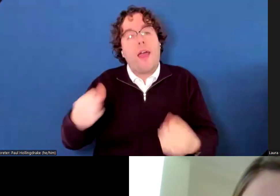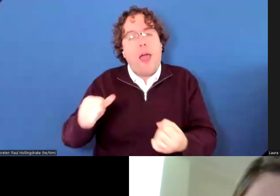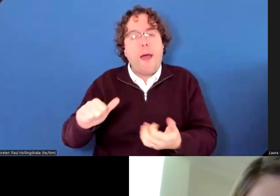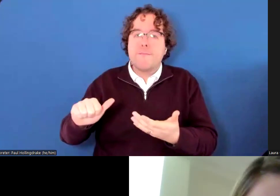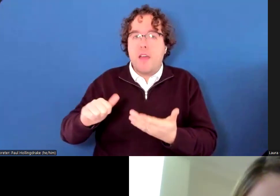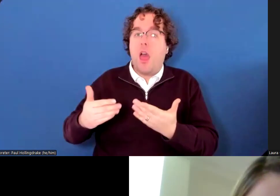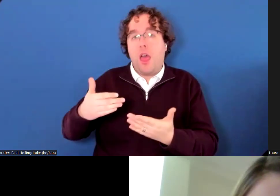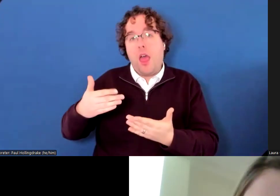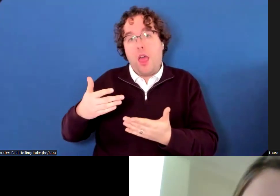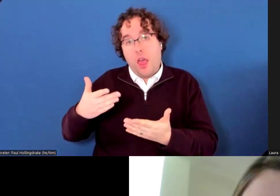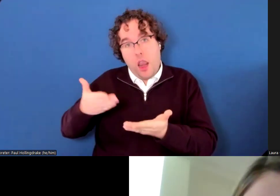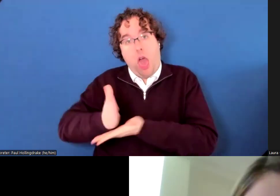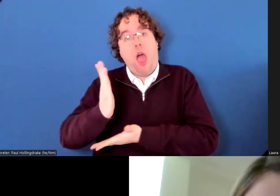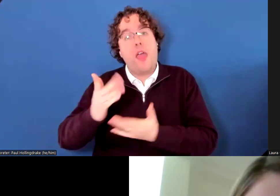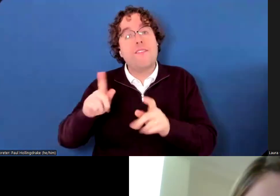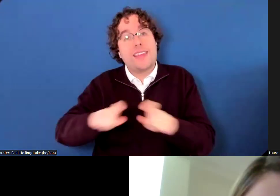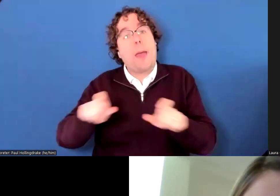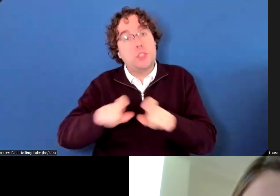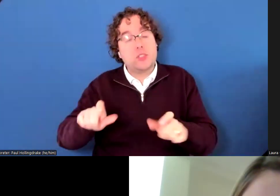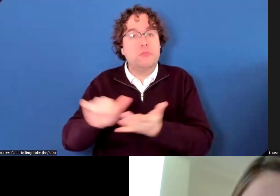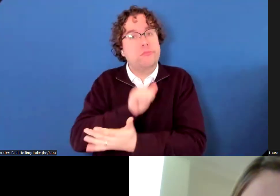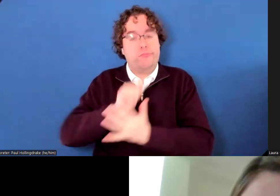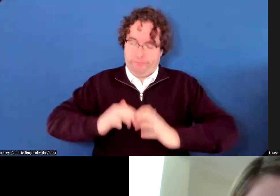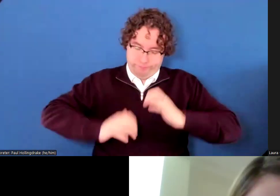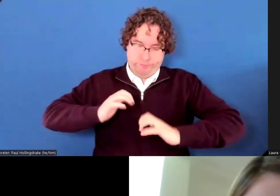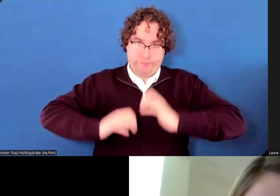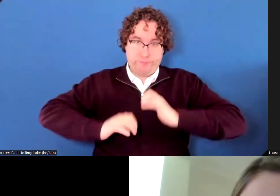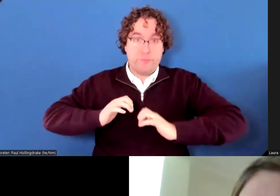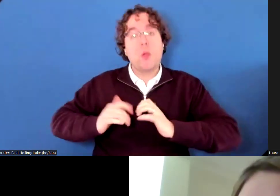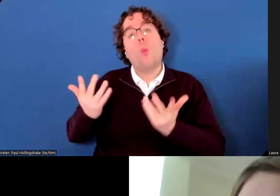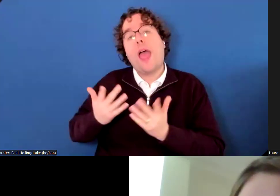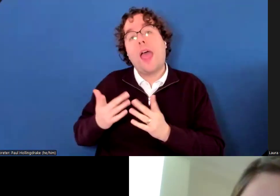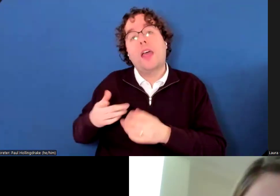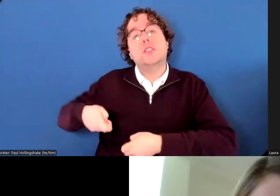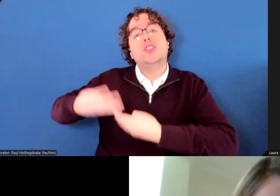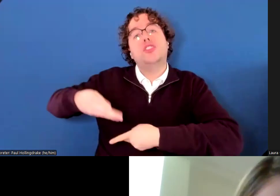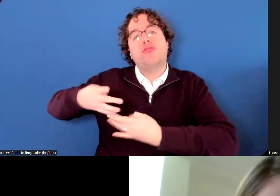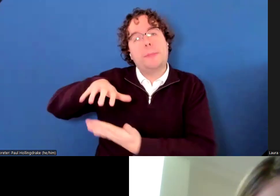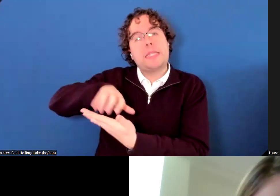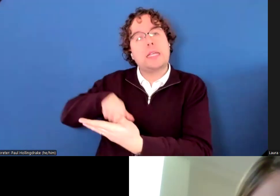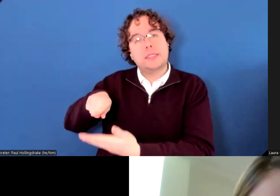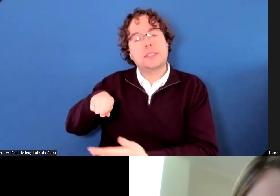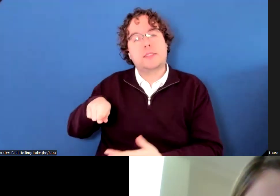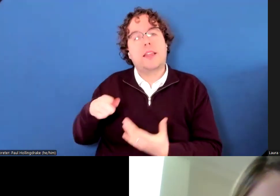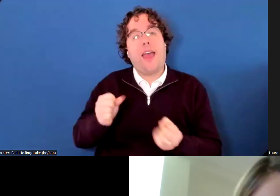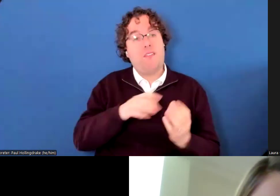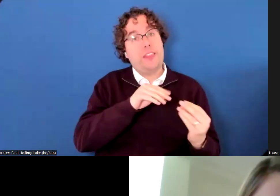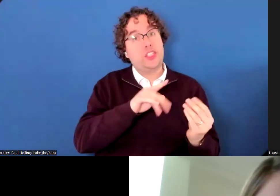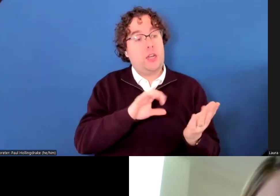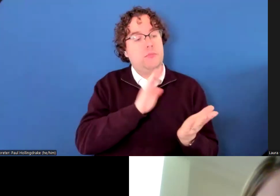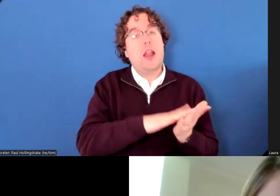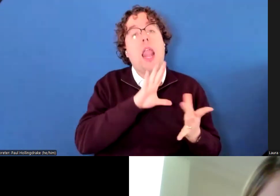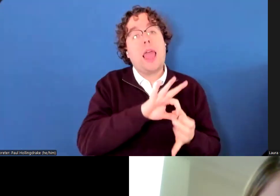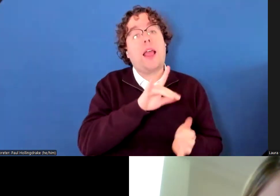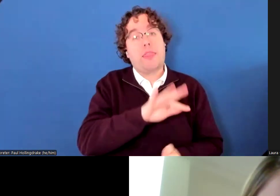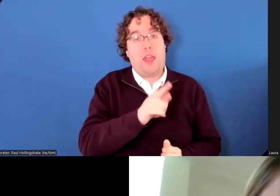running in stream text, and my colleague Shelley has pasted the link to that in the chat today.